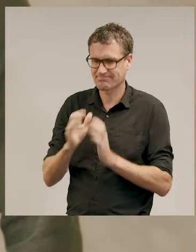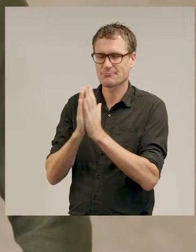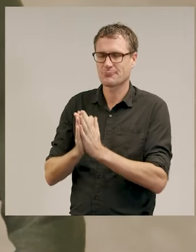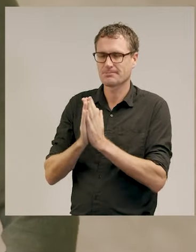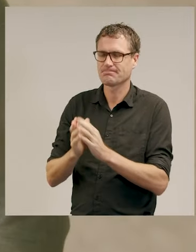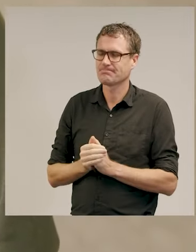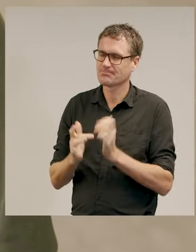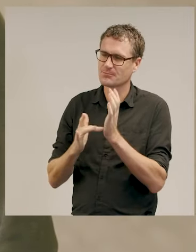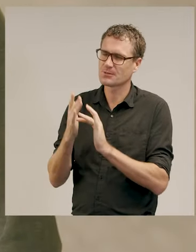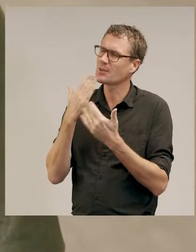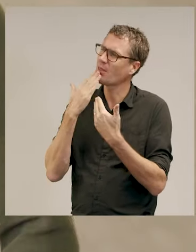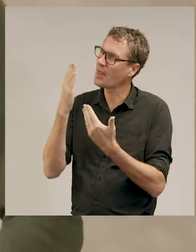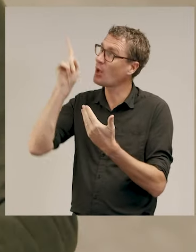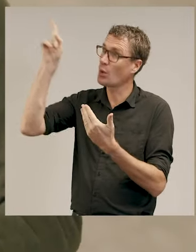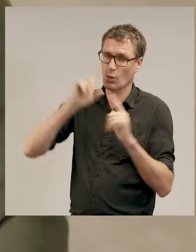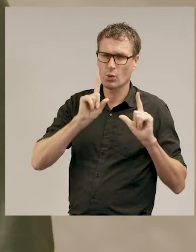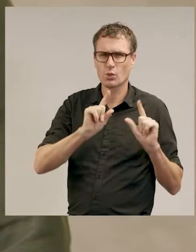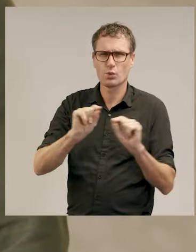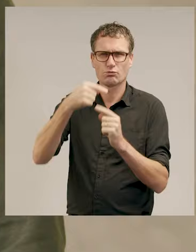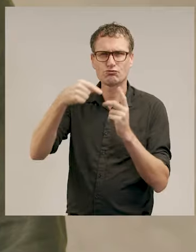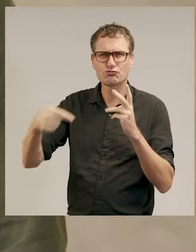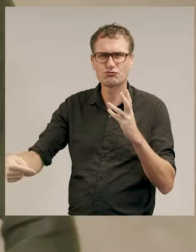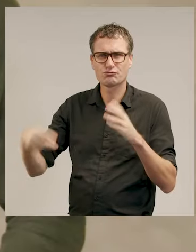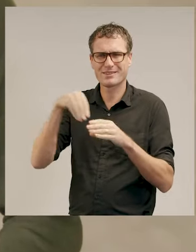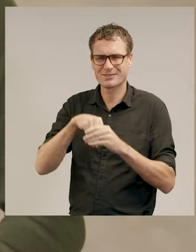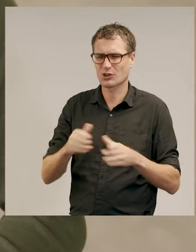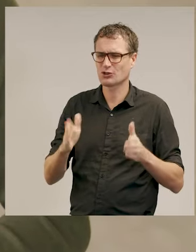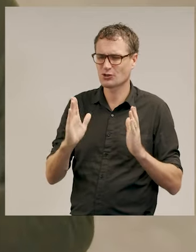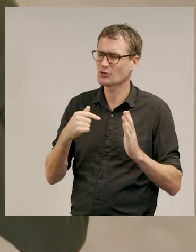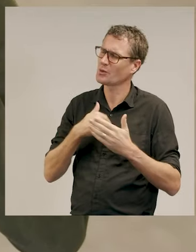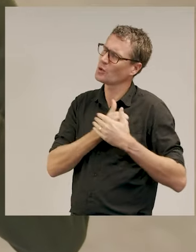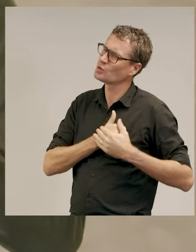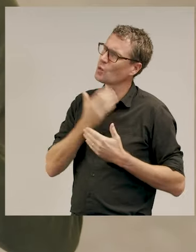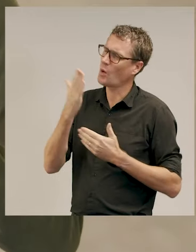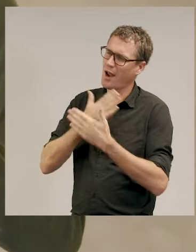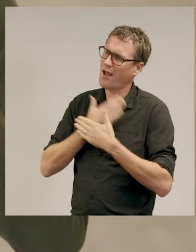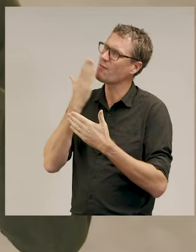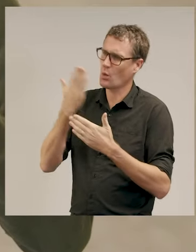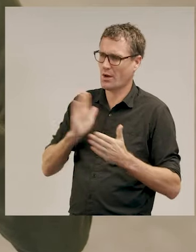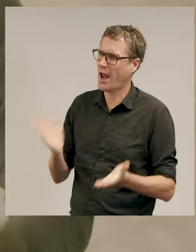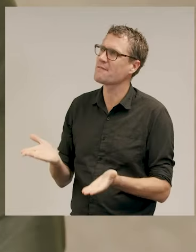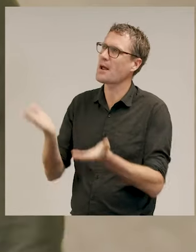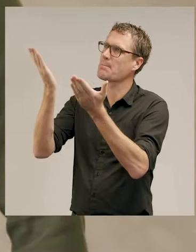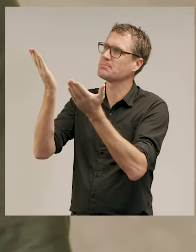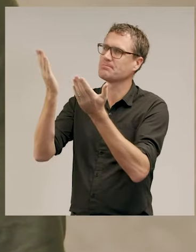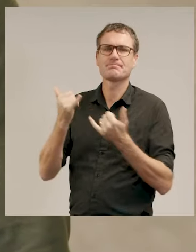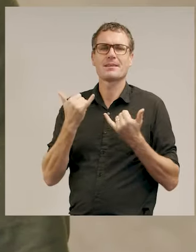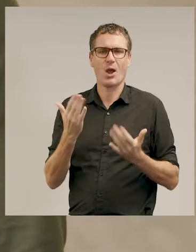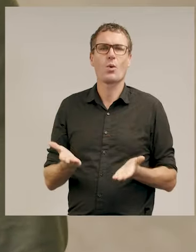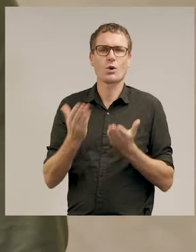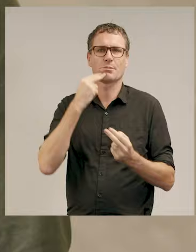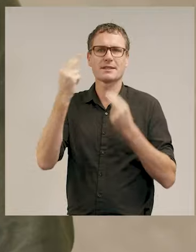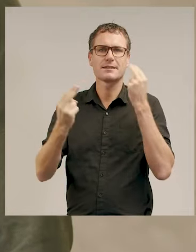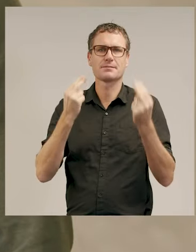pray. Jesus, thank you so much for all that you're doing in our church. We adore you, we love you, and we're here to lift you